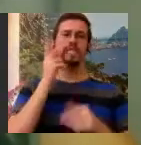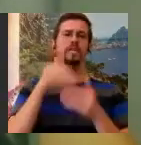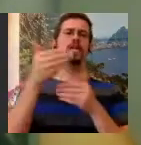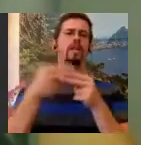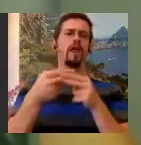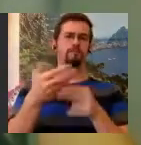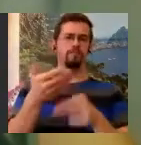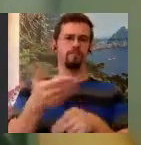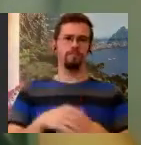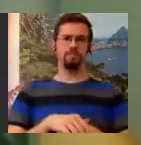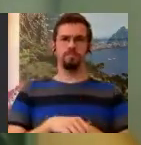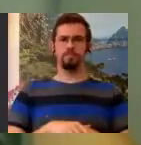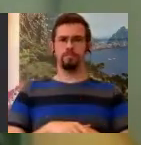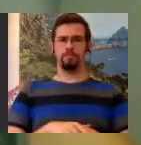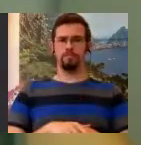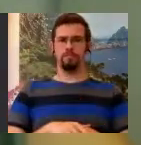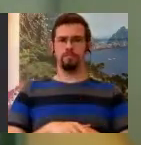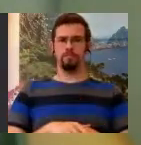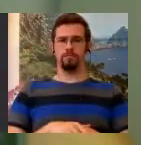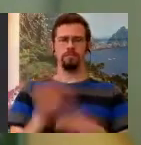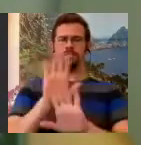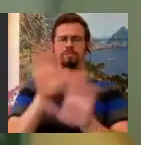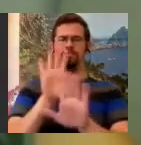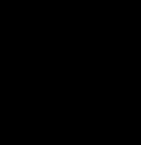please. No, sorry.